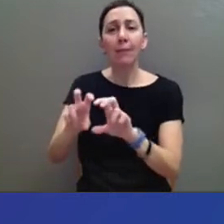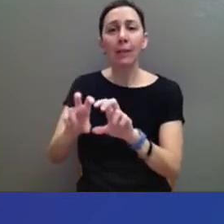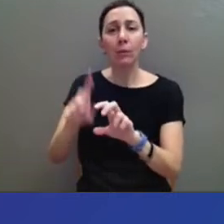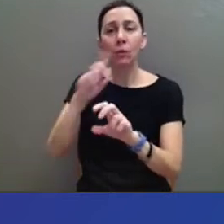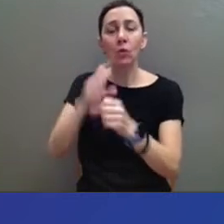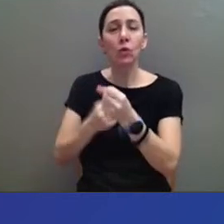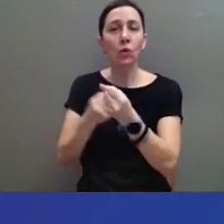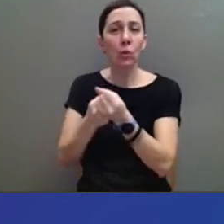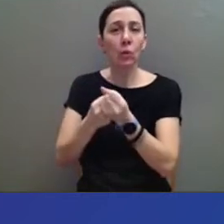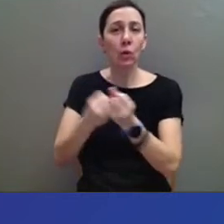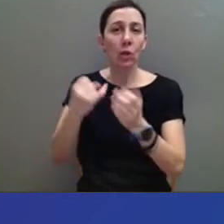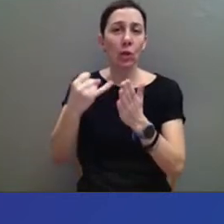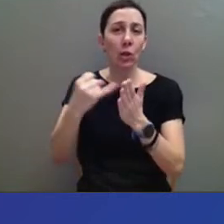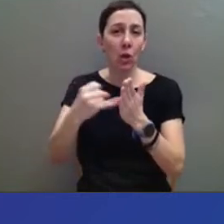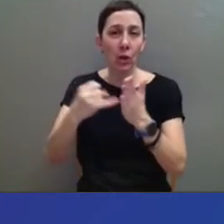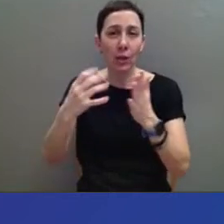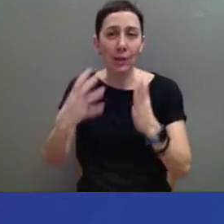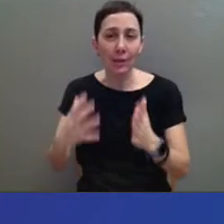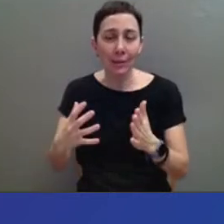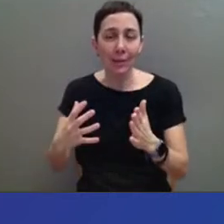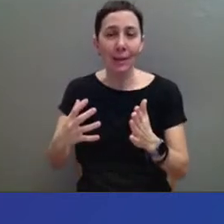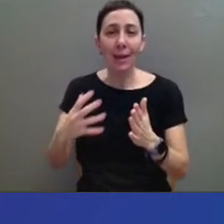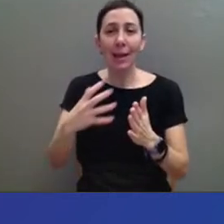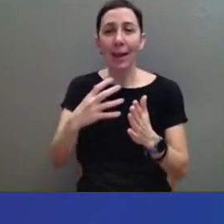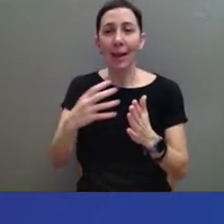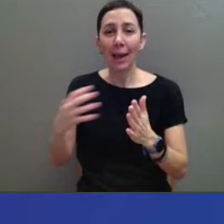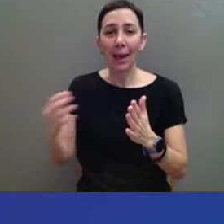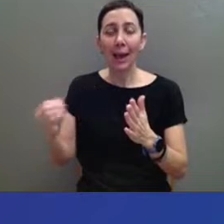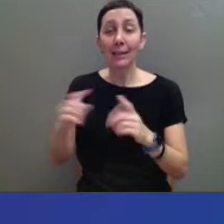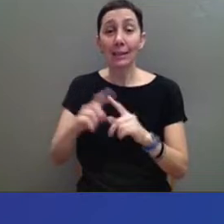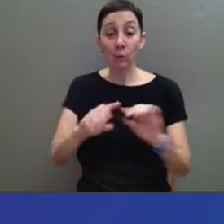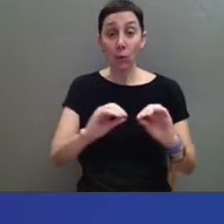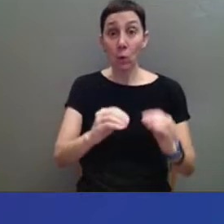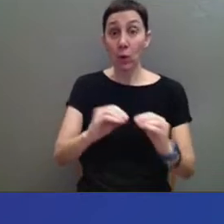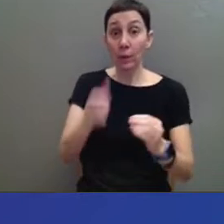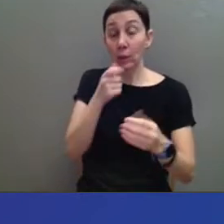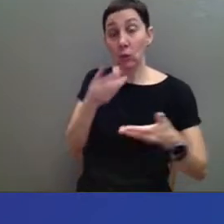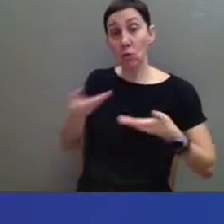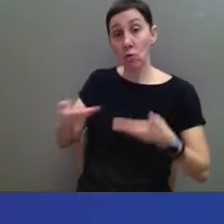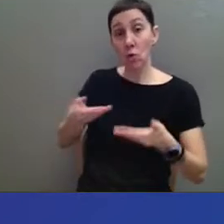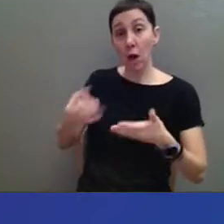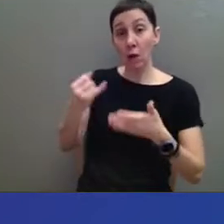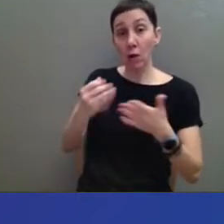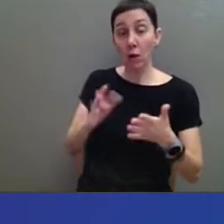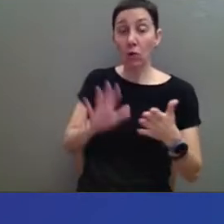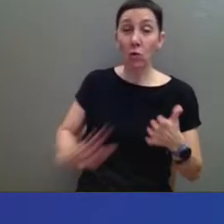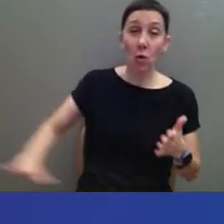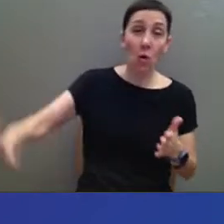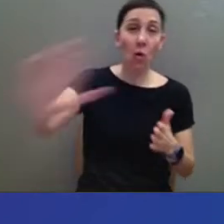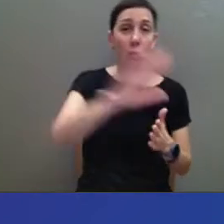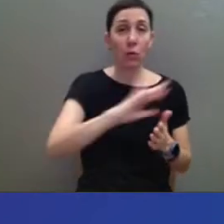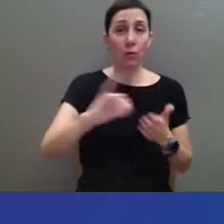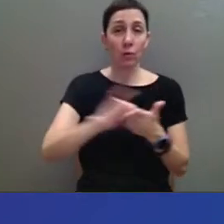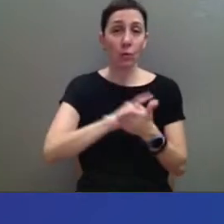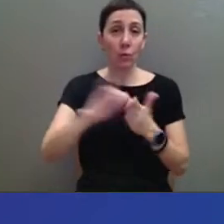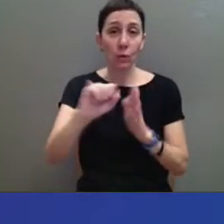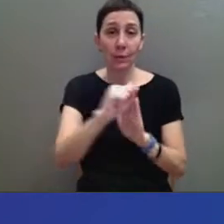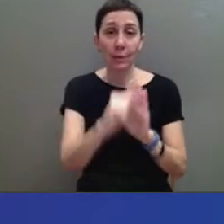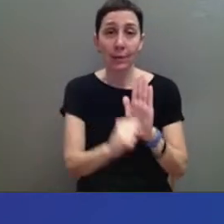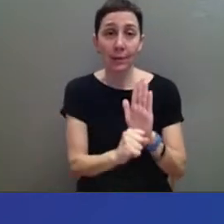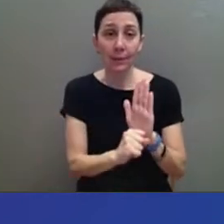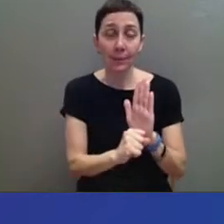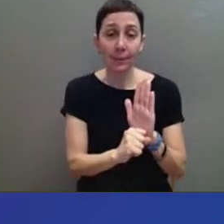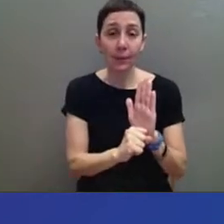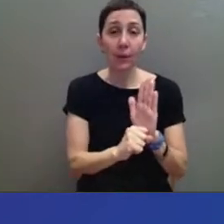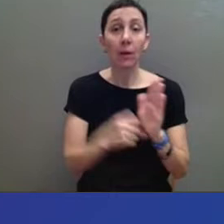supporting artists and the organizations that employ them across New York State. And I can say that